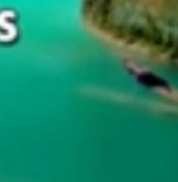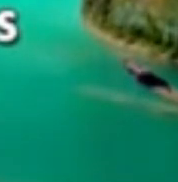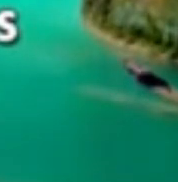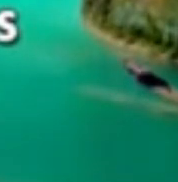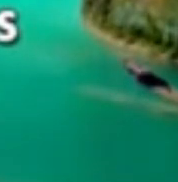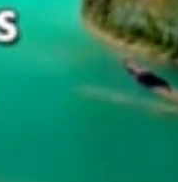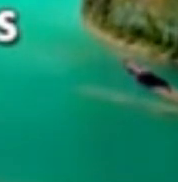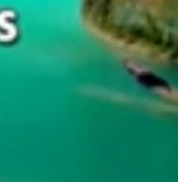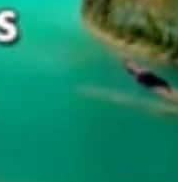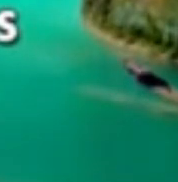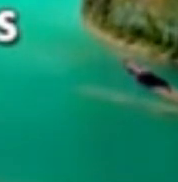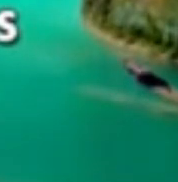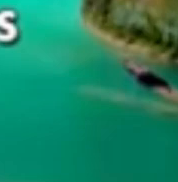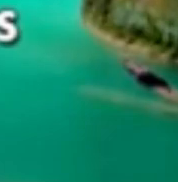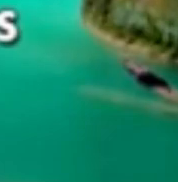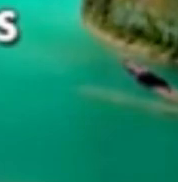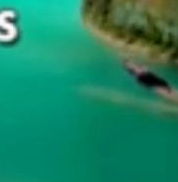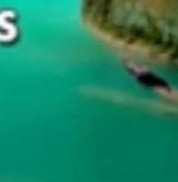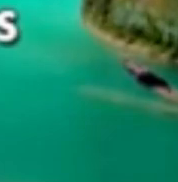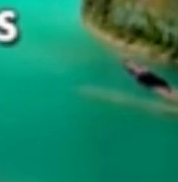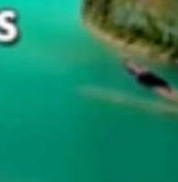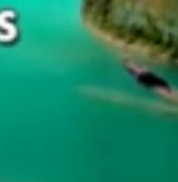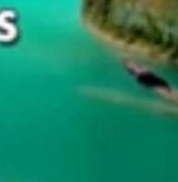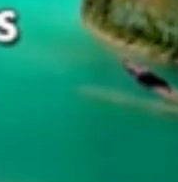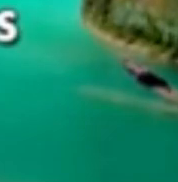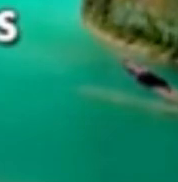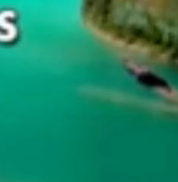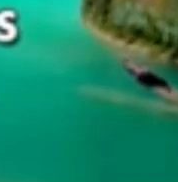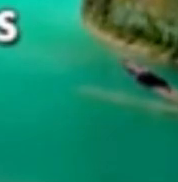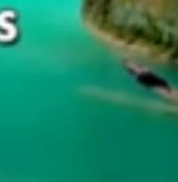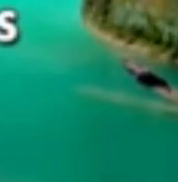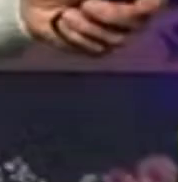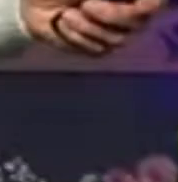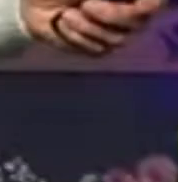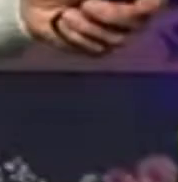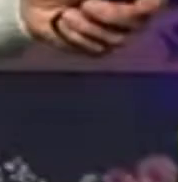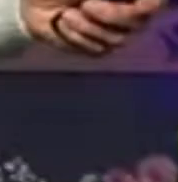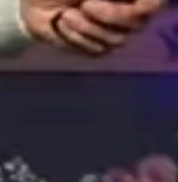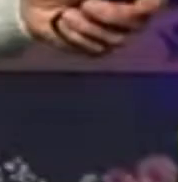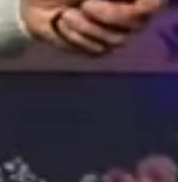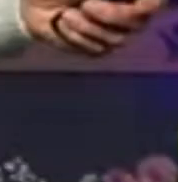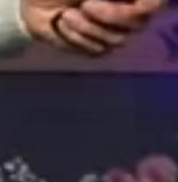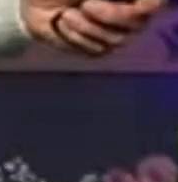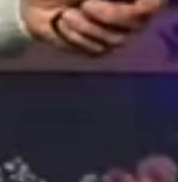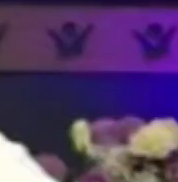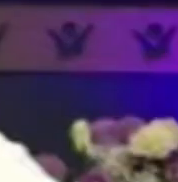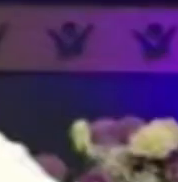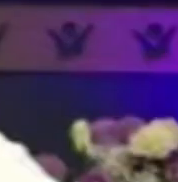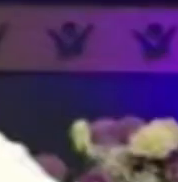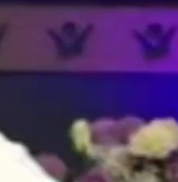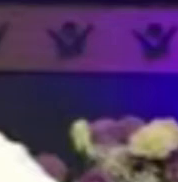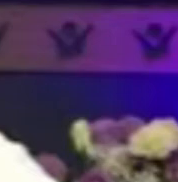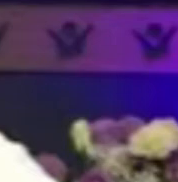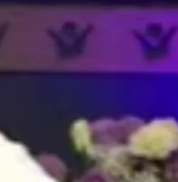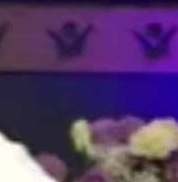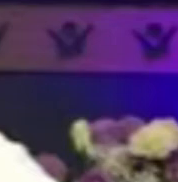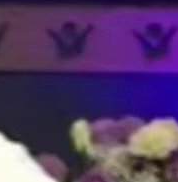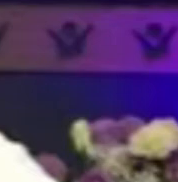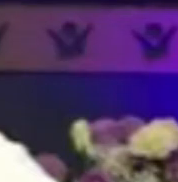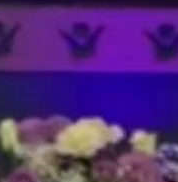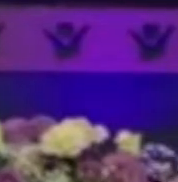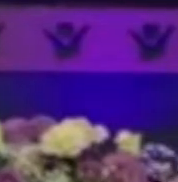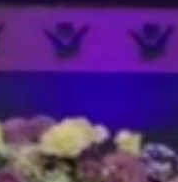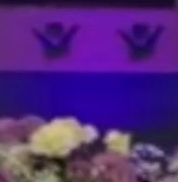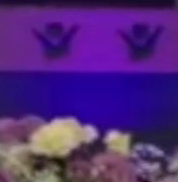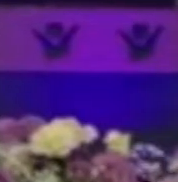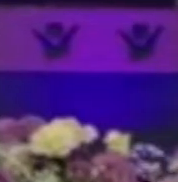our good. You see, God loves us so much, He wants what's best for us. That's why when we ask Him for something and we don't get